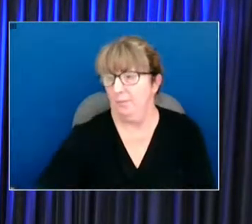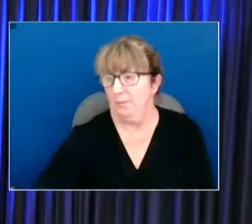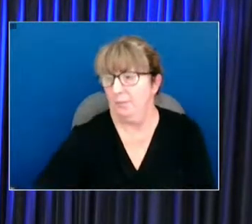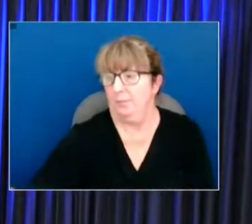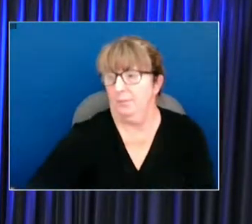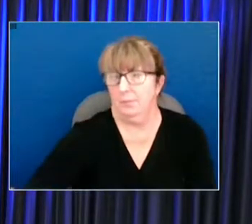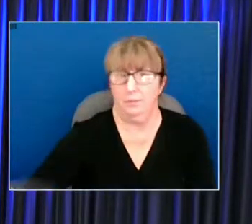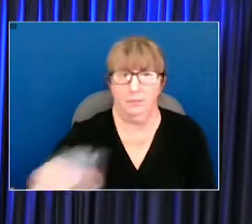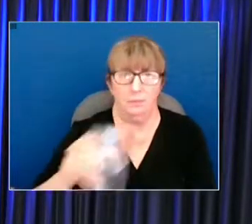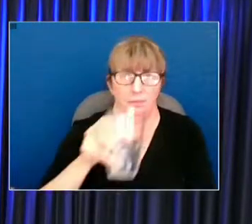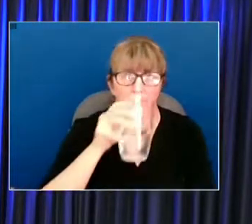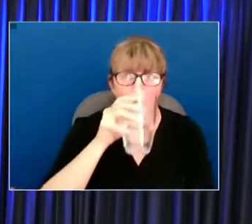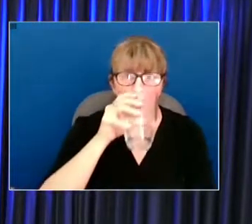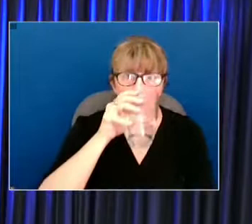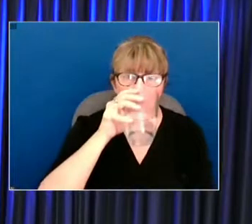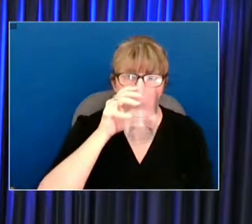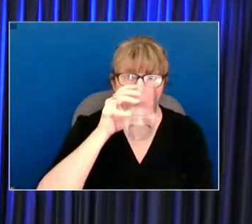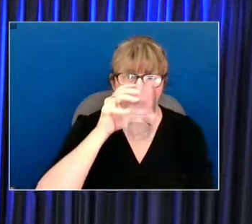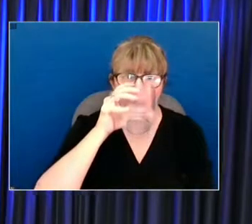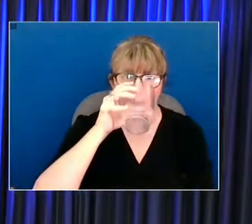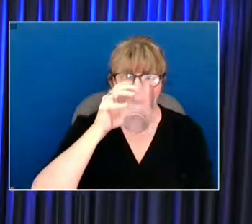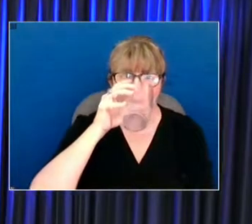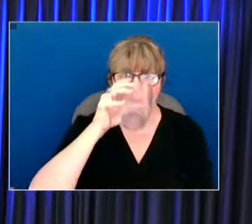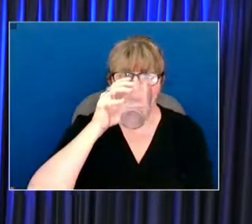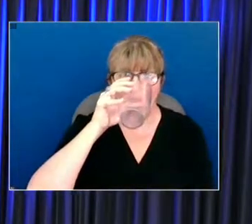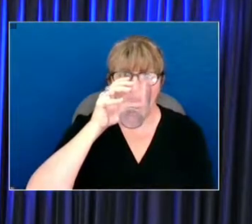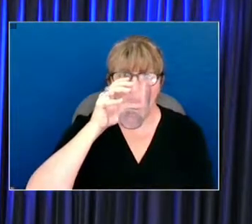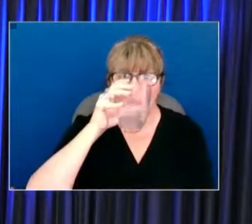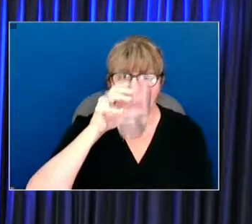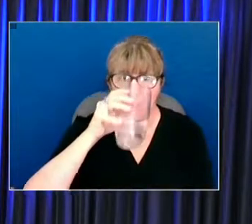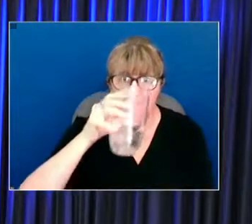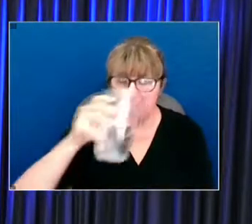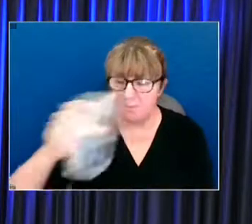Whose cell phone is this? Santa Sophia's? It's yours?